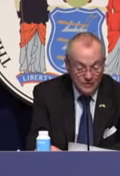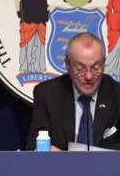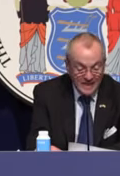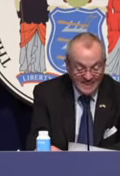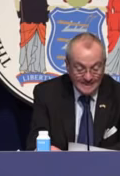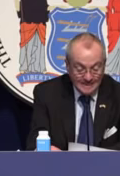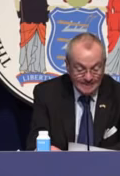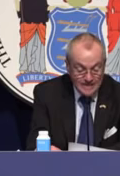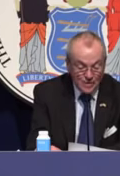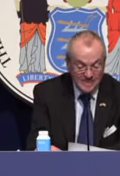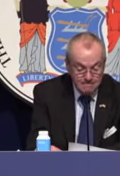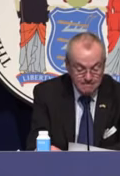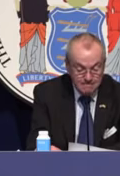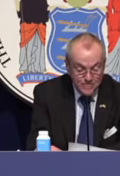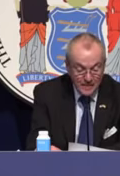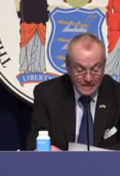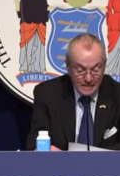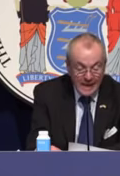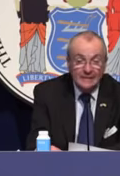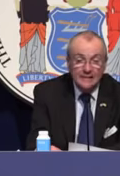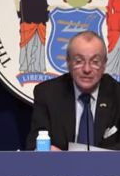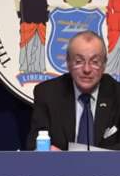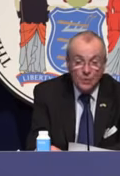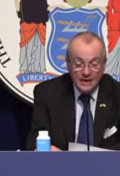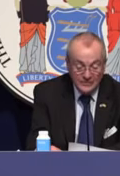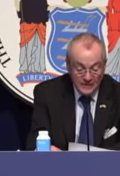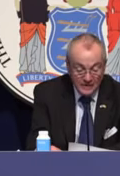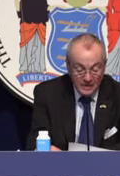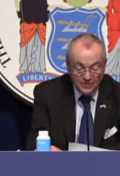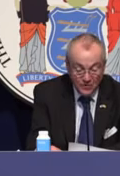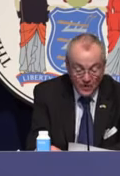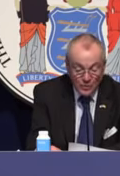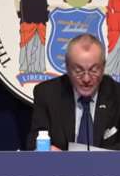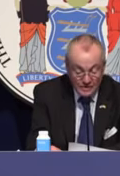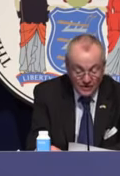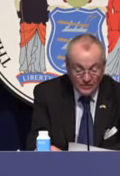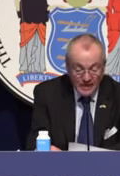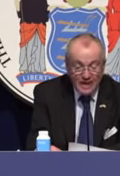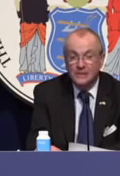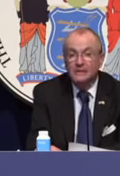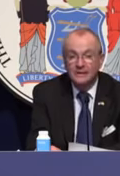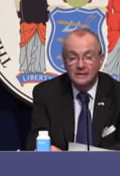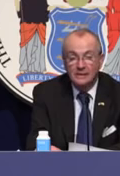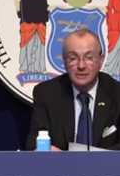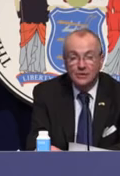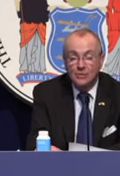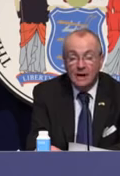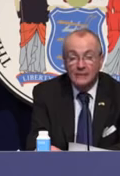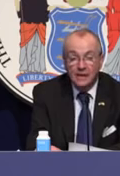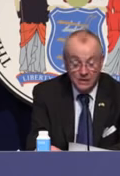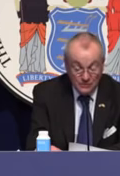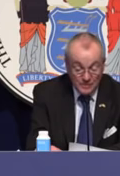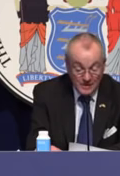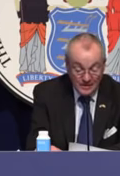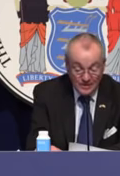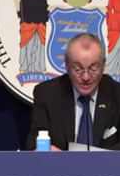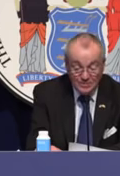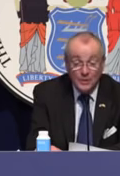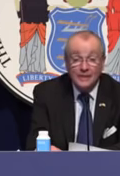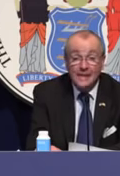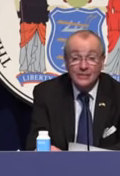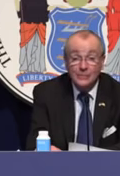when COVID-19 took him. Ed leaves his wife of 41 years, Kathy, with whom I had the honor of